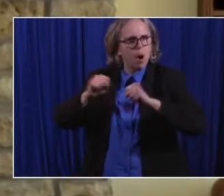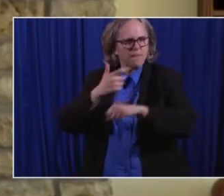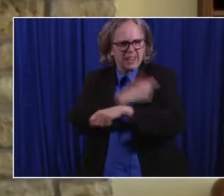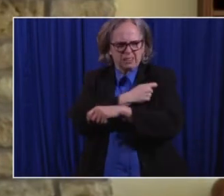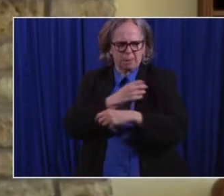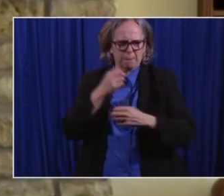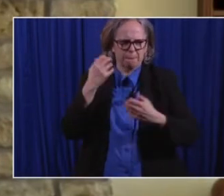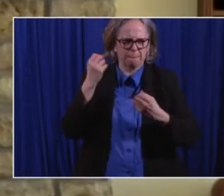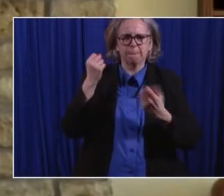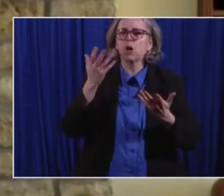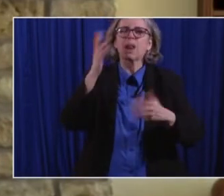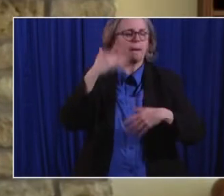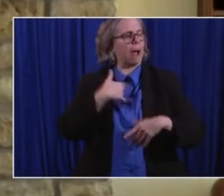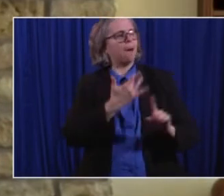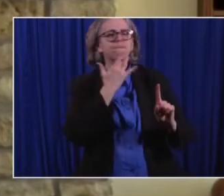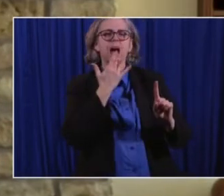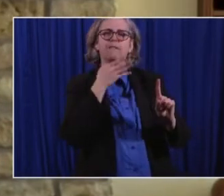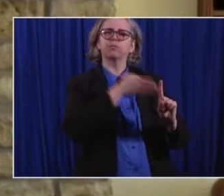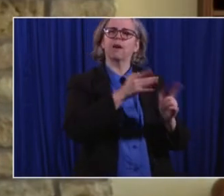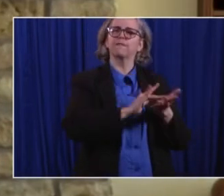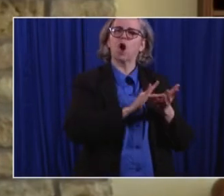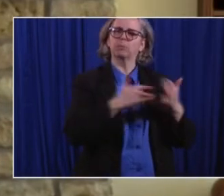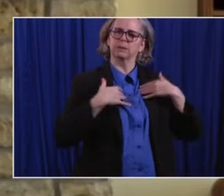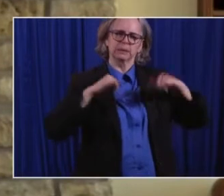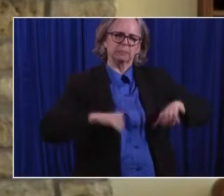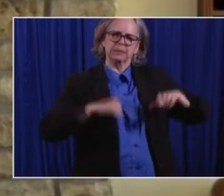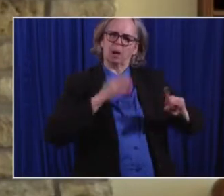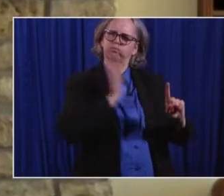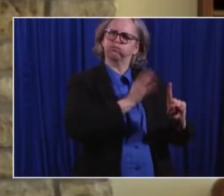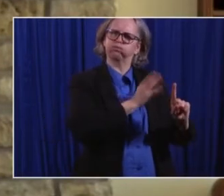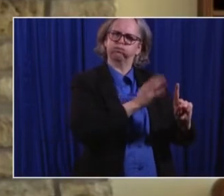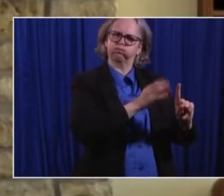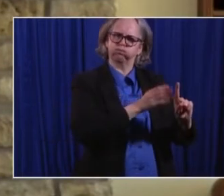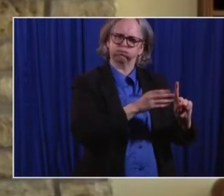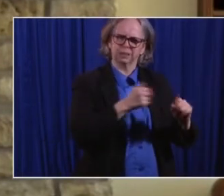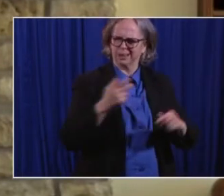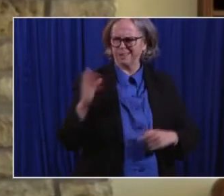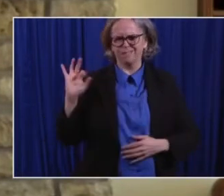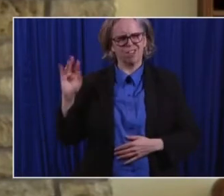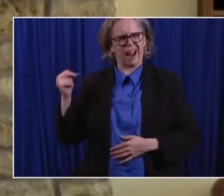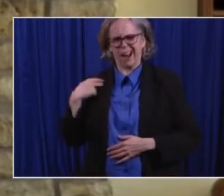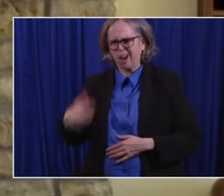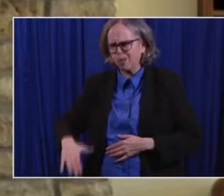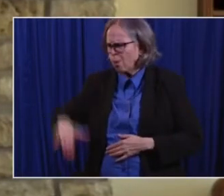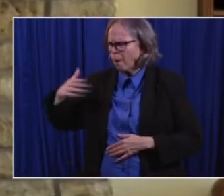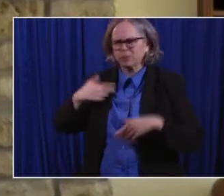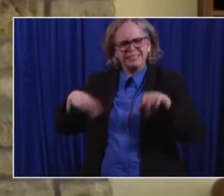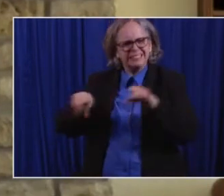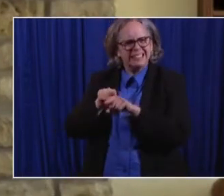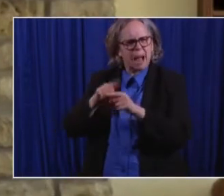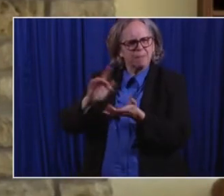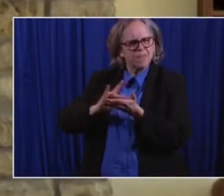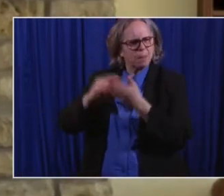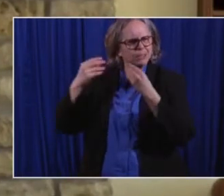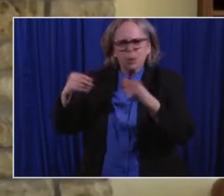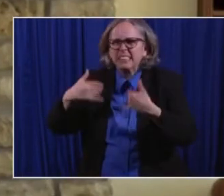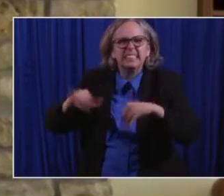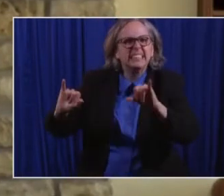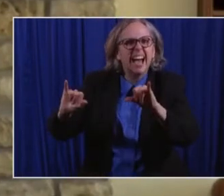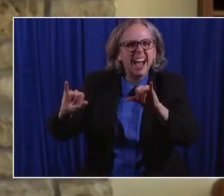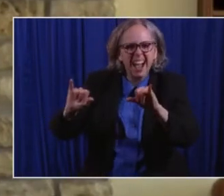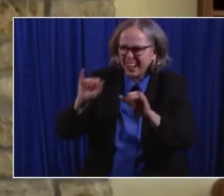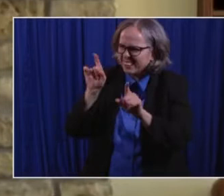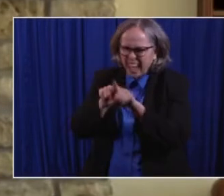how Fran and I grew up, and that's what we still do. We go to the Cedar Care Pharmacy, and